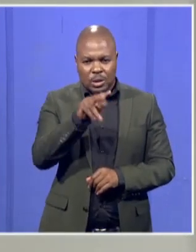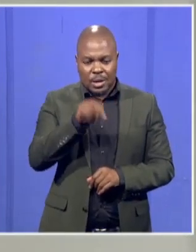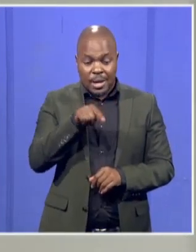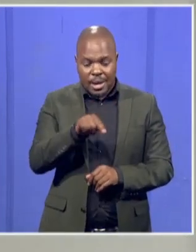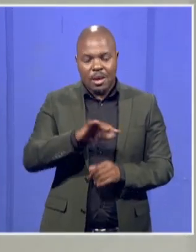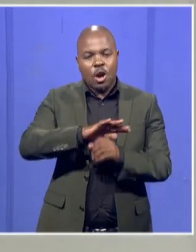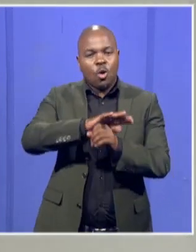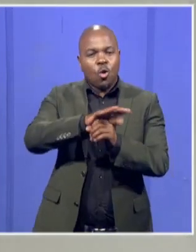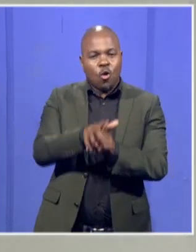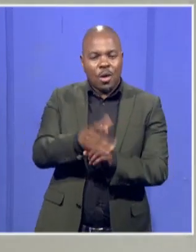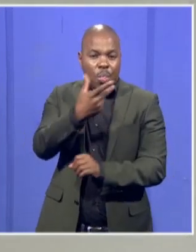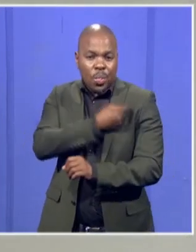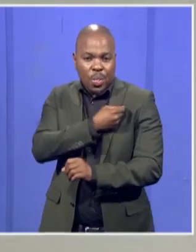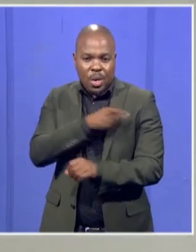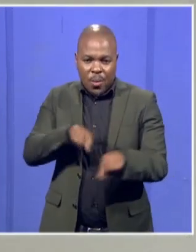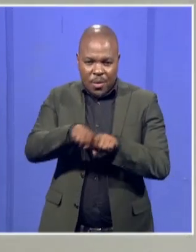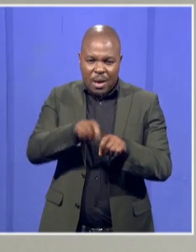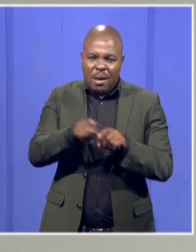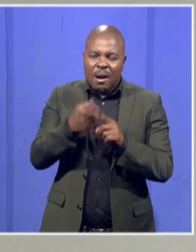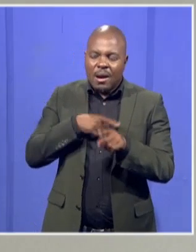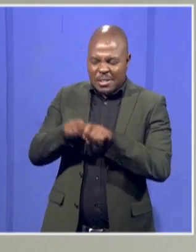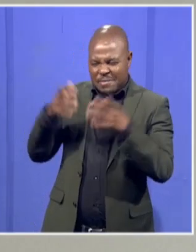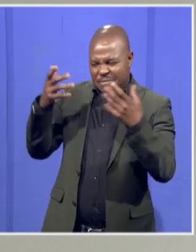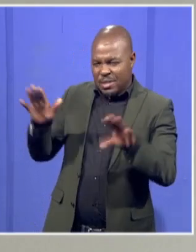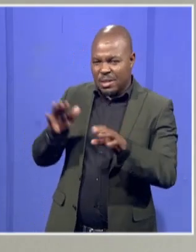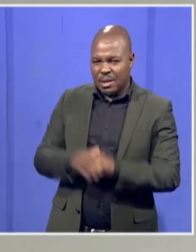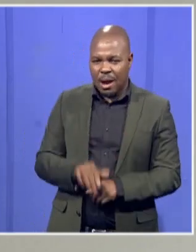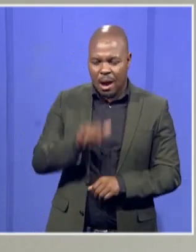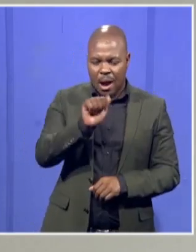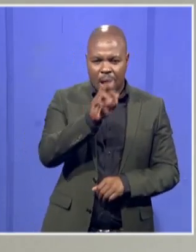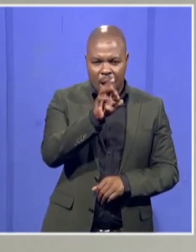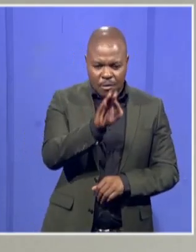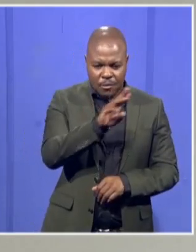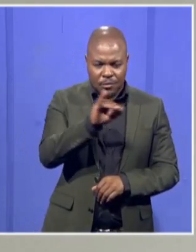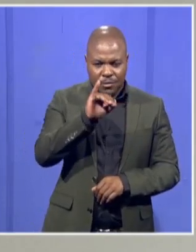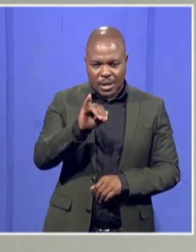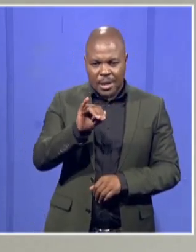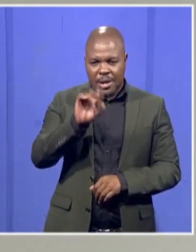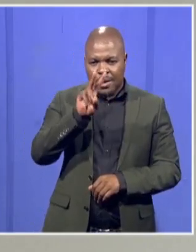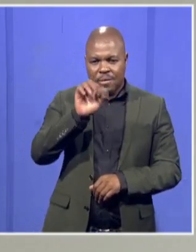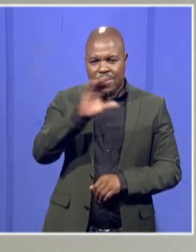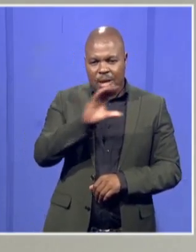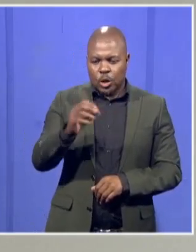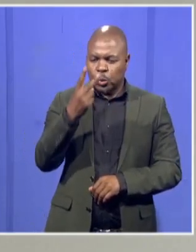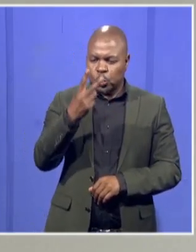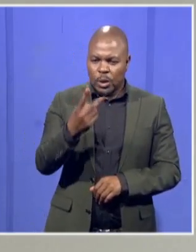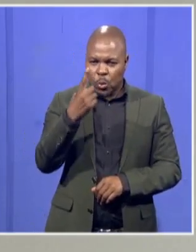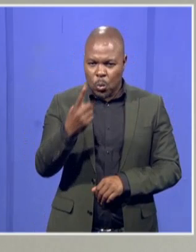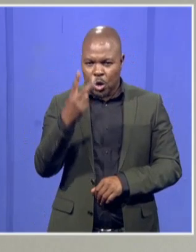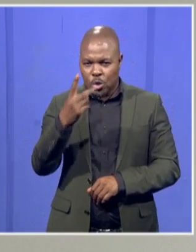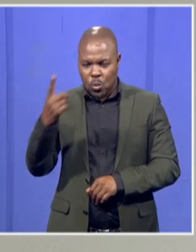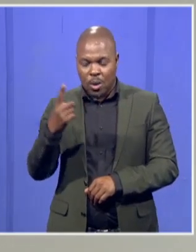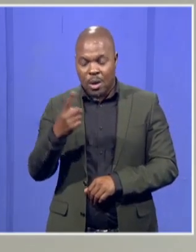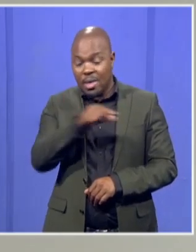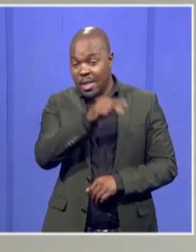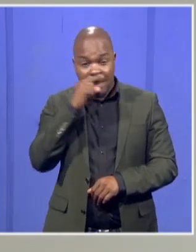COVID-19 vaccine that we will test in a booster trial, is called AfriVac 2121, and the name comes